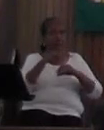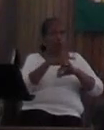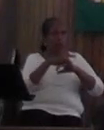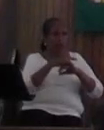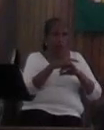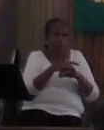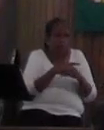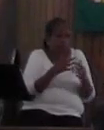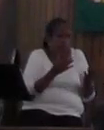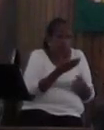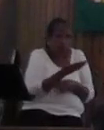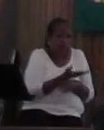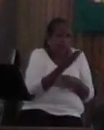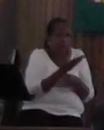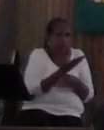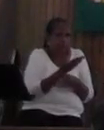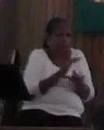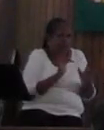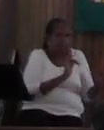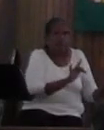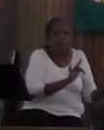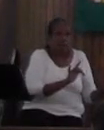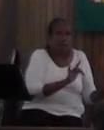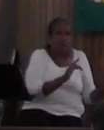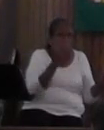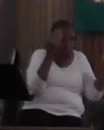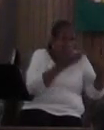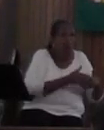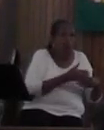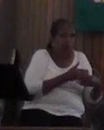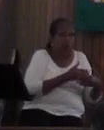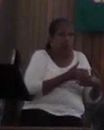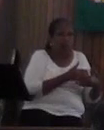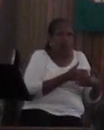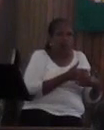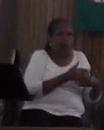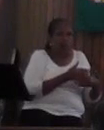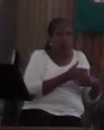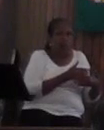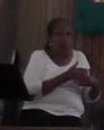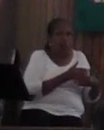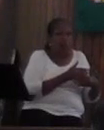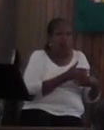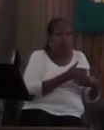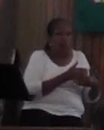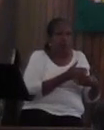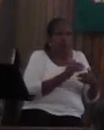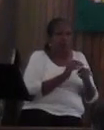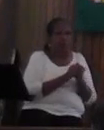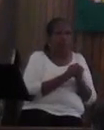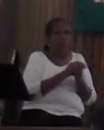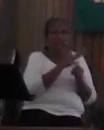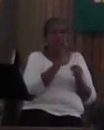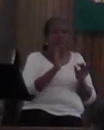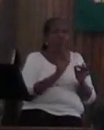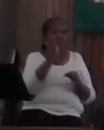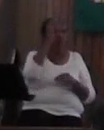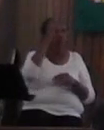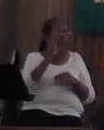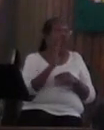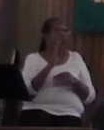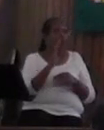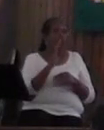without form and void, and darkness was upon the face of the deep. And the Spirit of